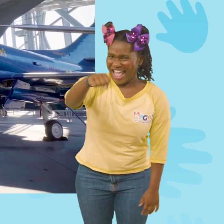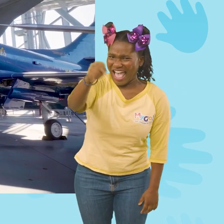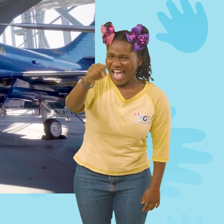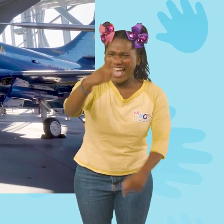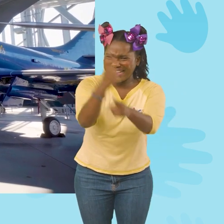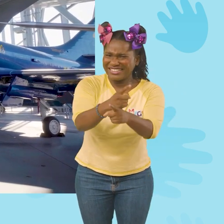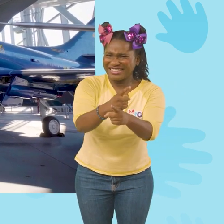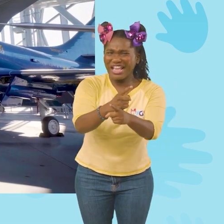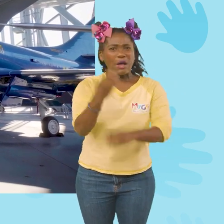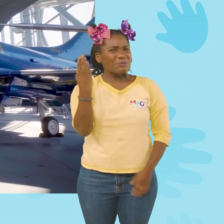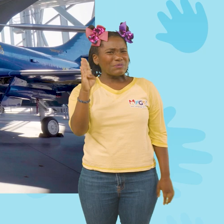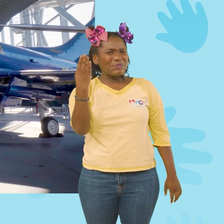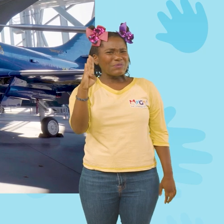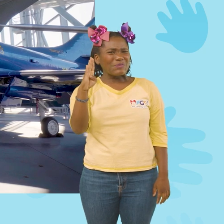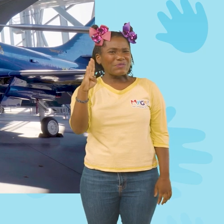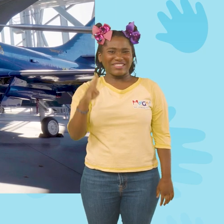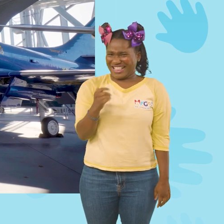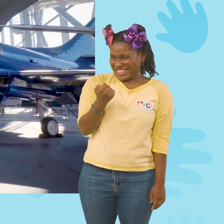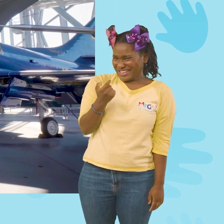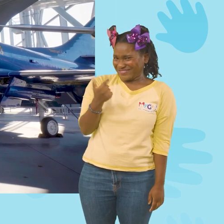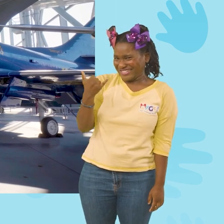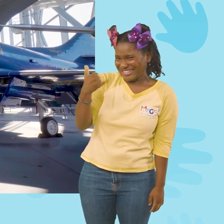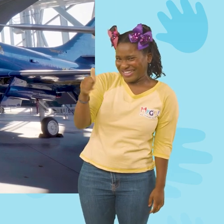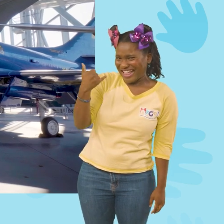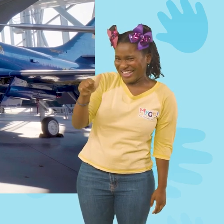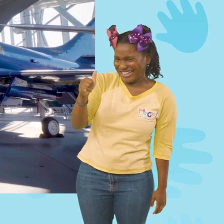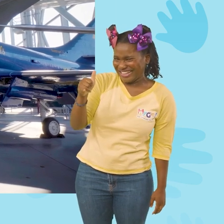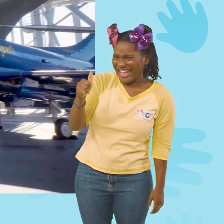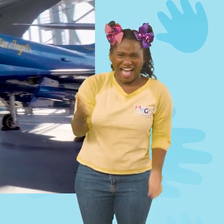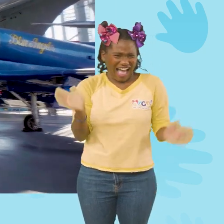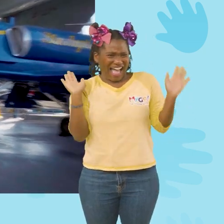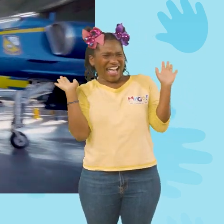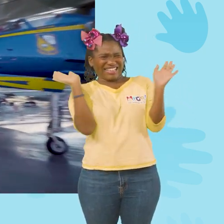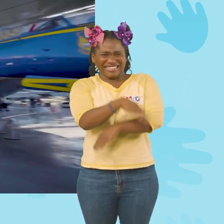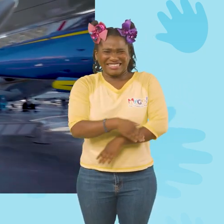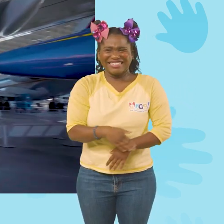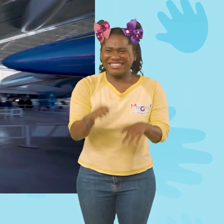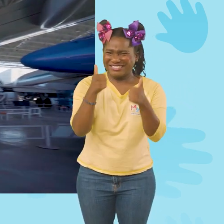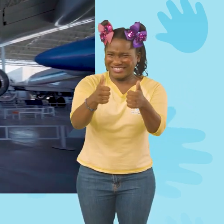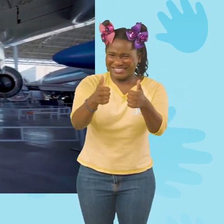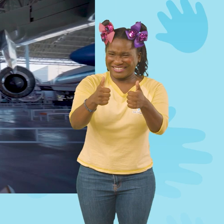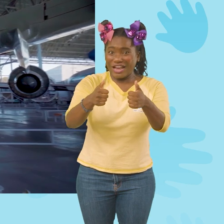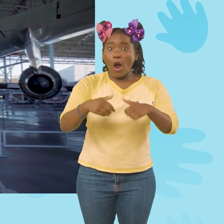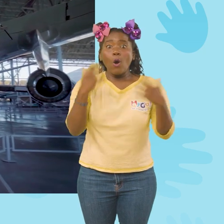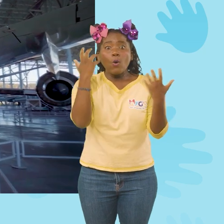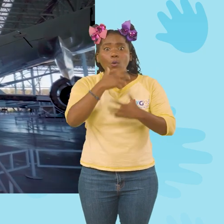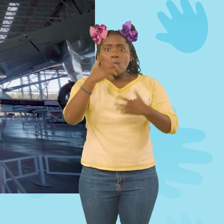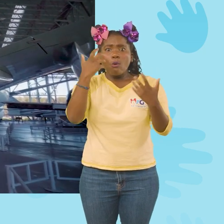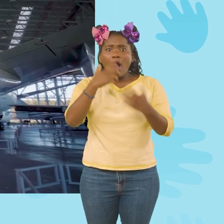Yeah, you're right. It's blue with a little bit of yellow. Good job.